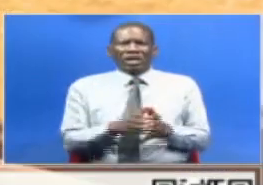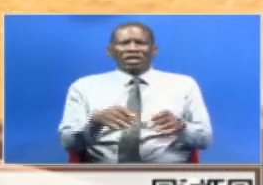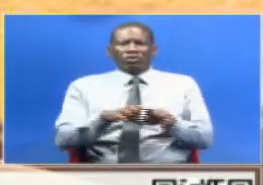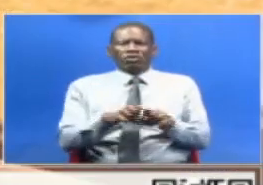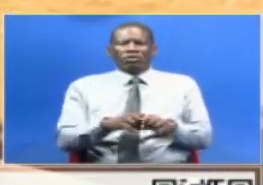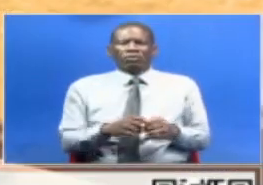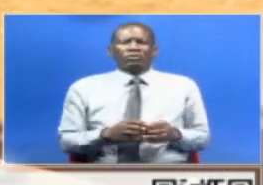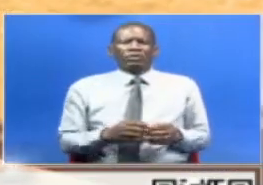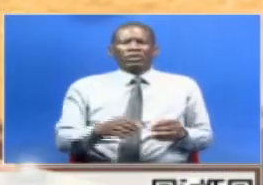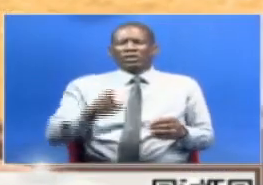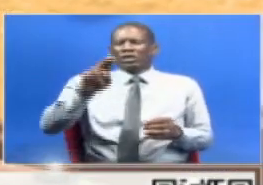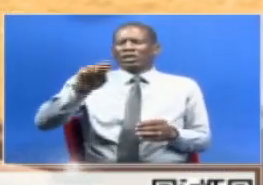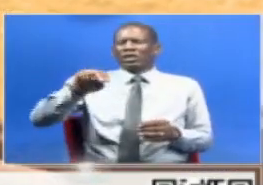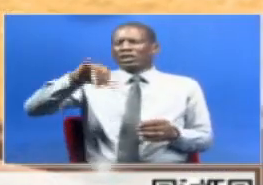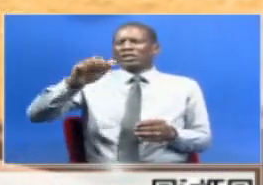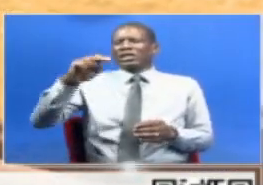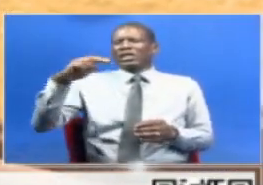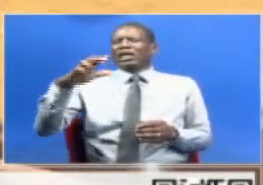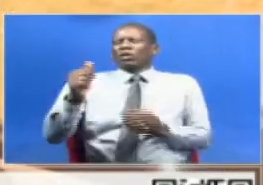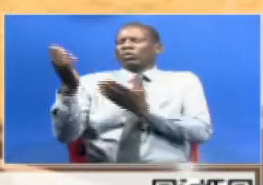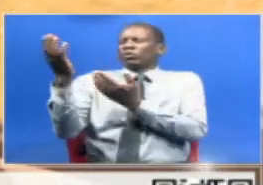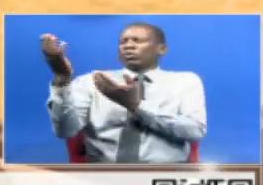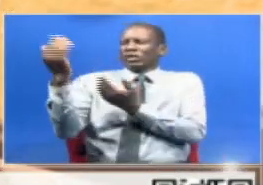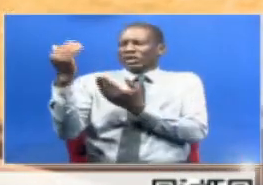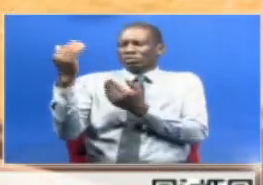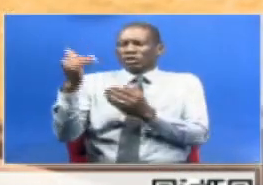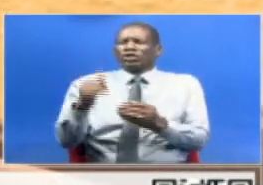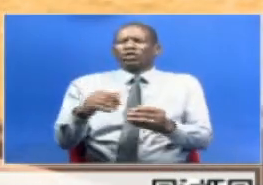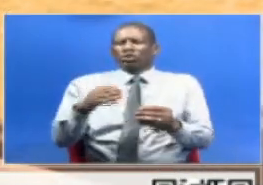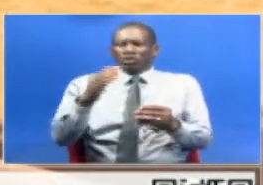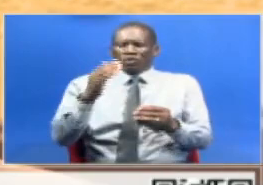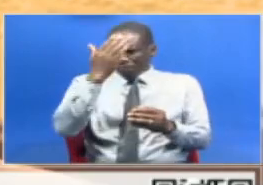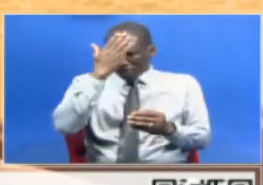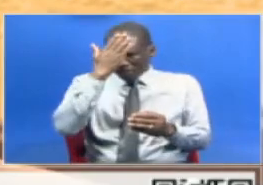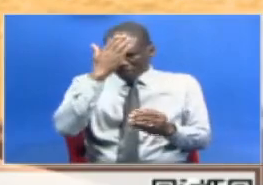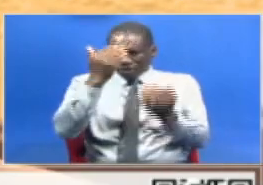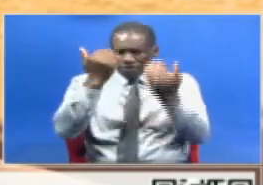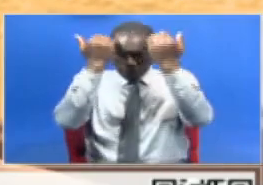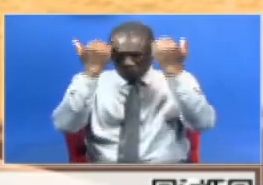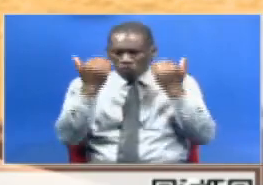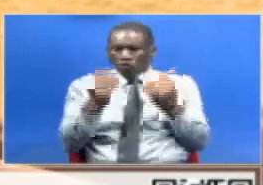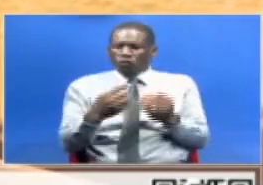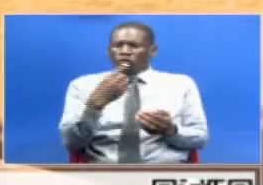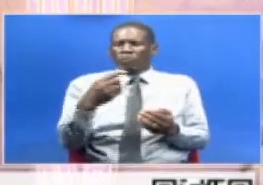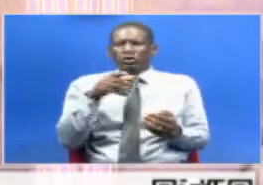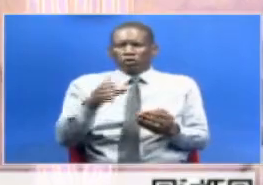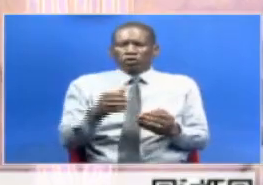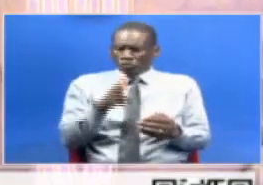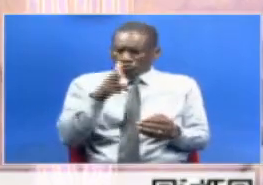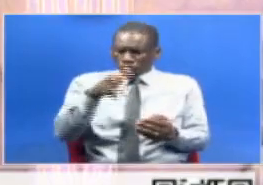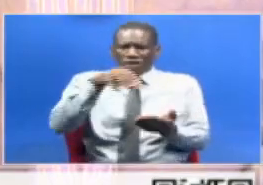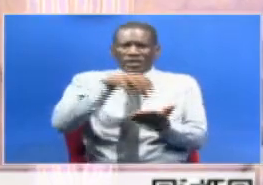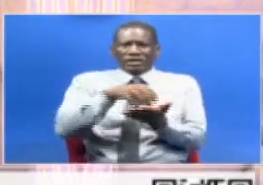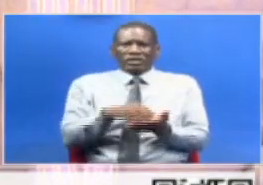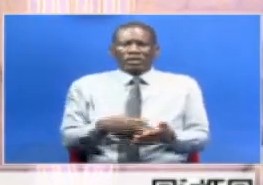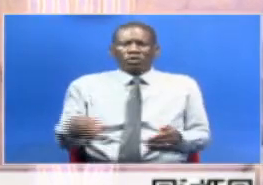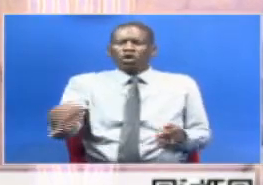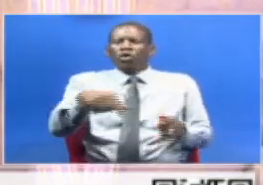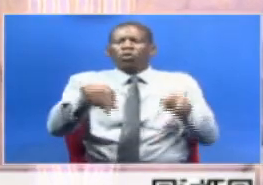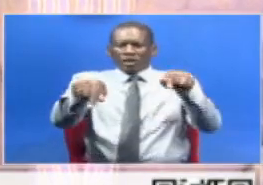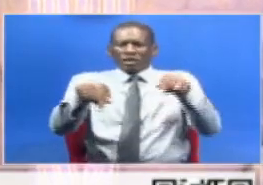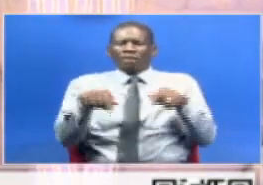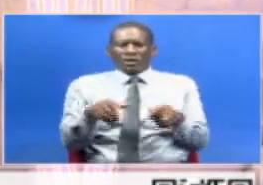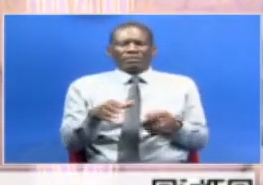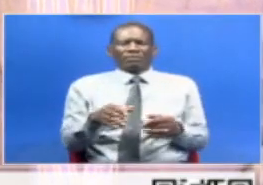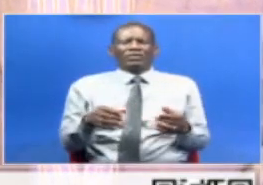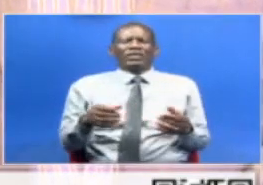harassment. Njenga is expected to appear at the Madaraka Law Courts on Monday for the mention of his firearms case. We demand his